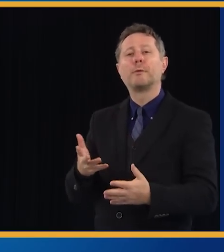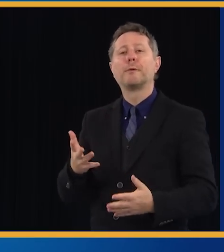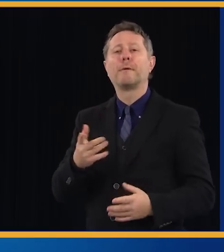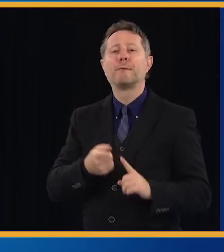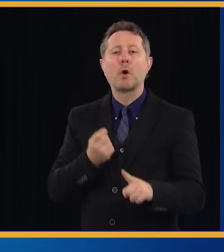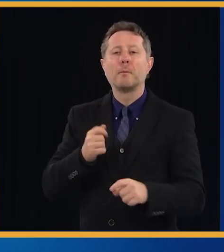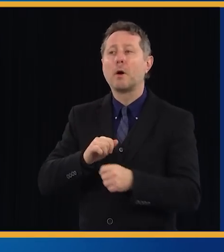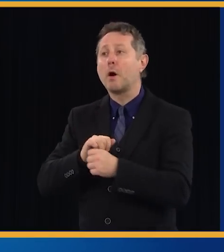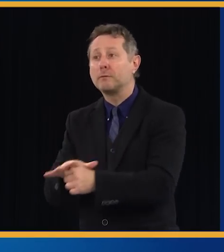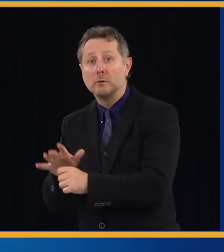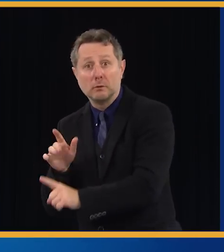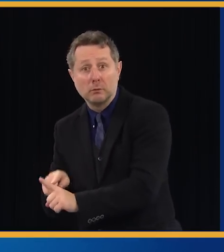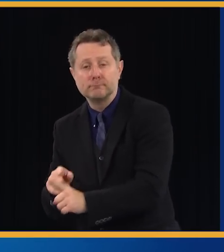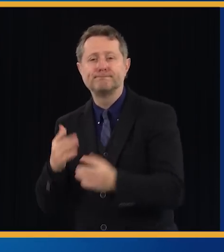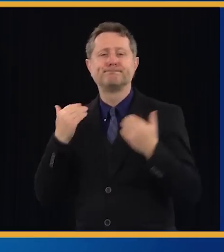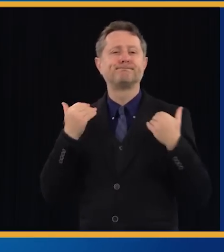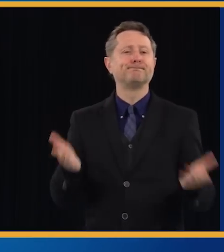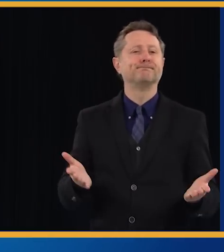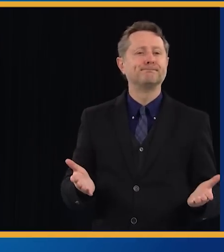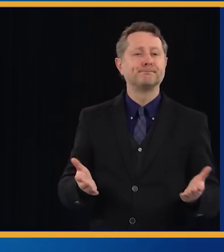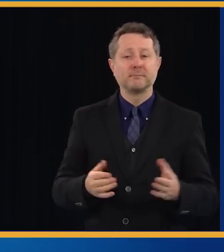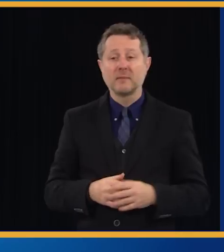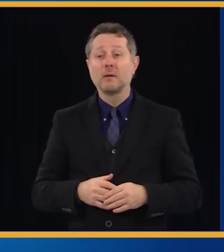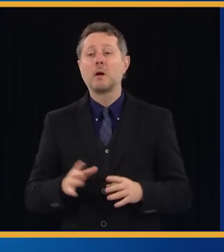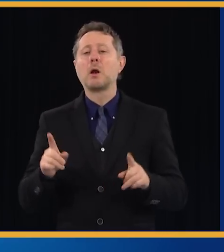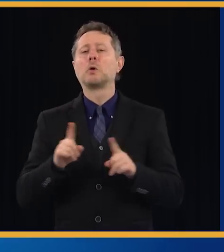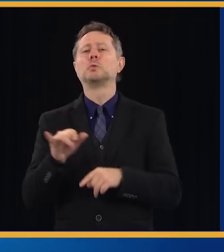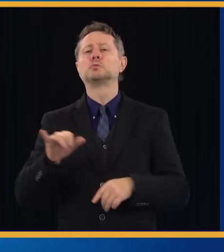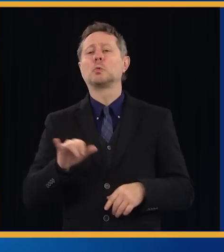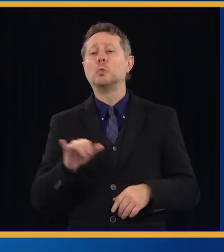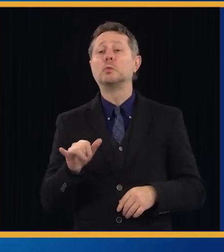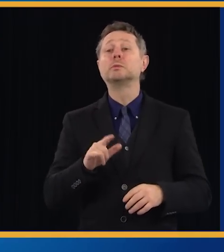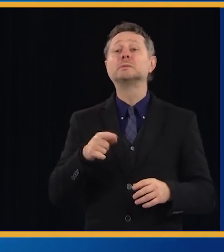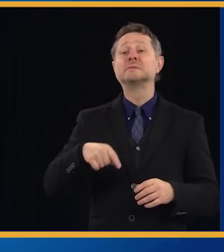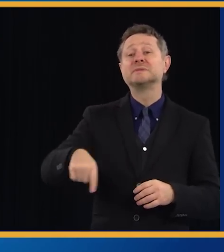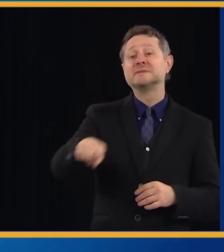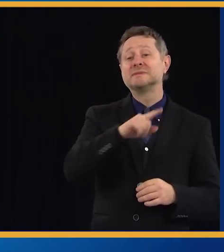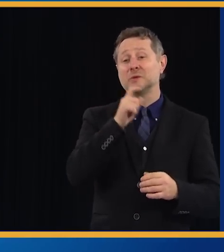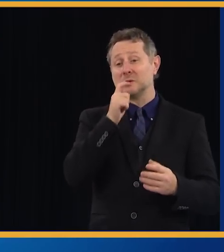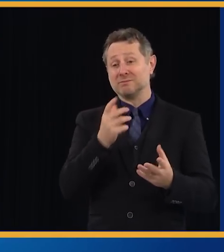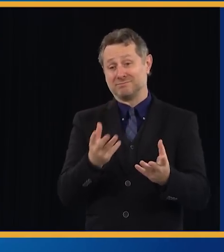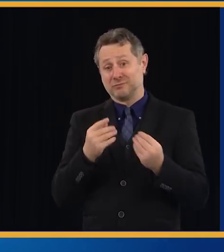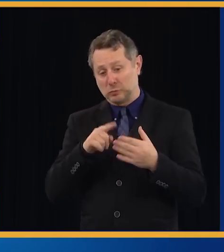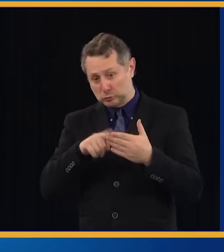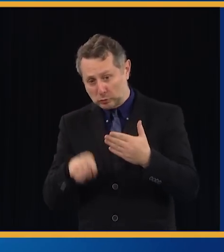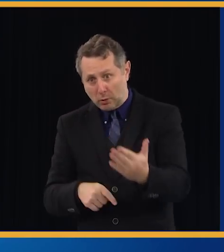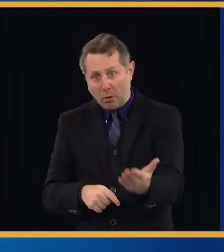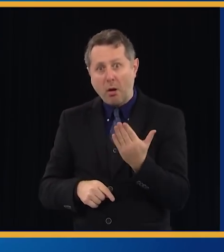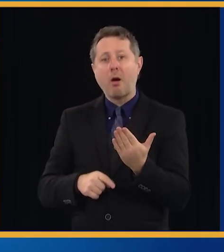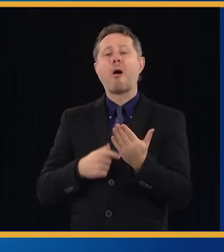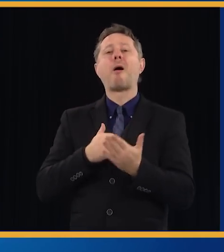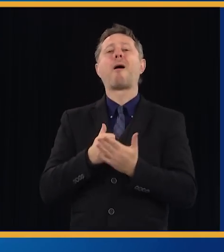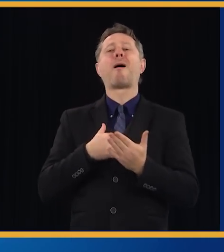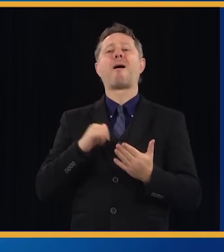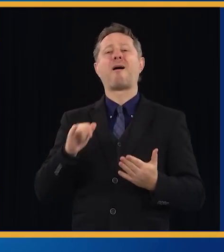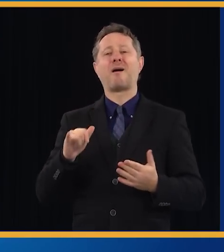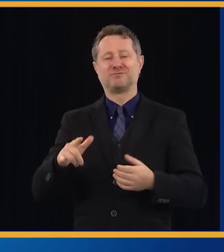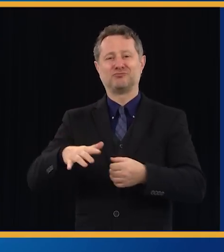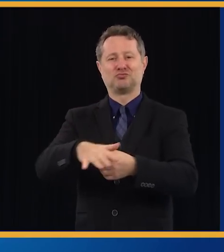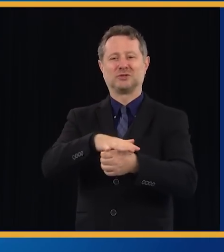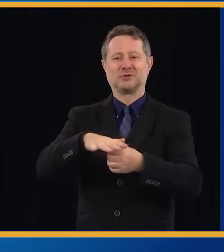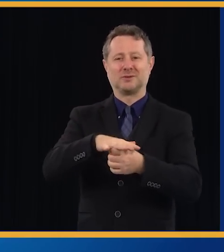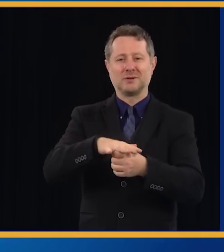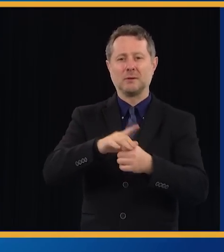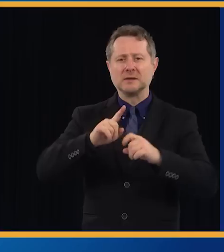survey. It also supports the decision that we talked about to have a regional analysis